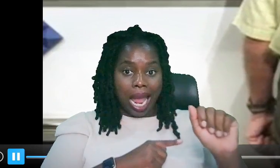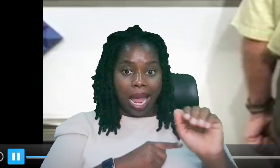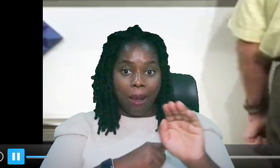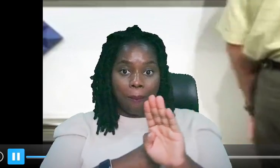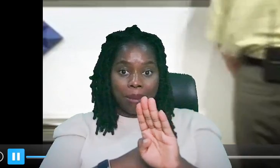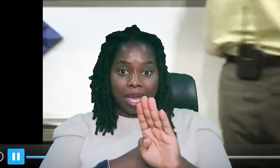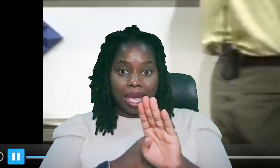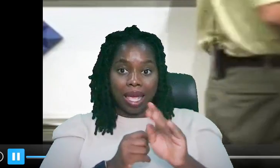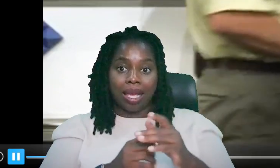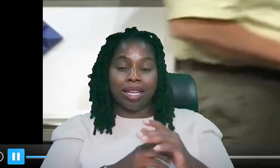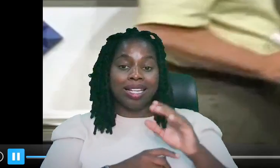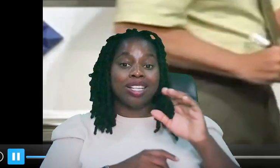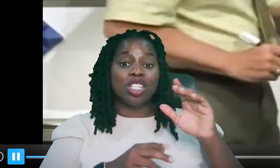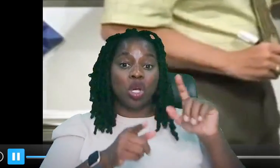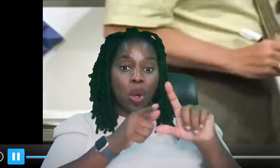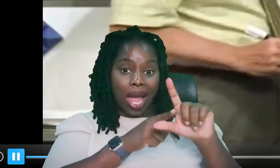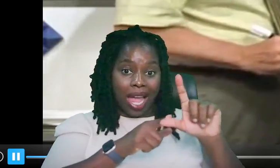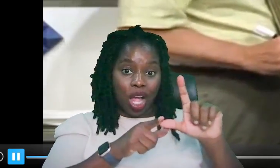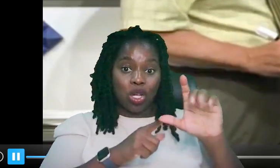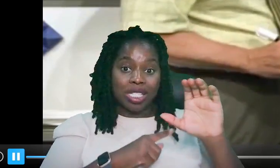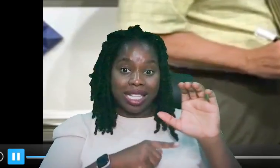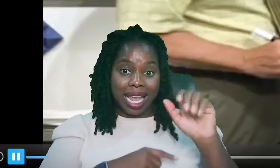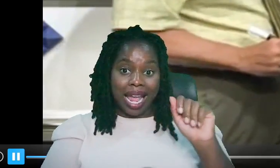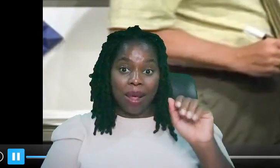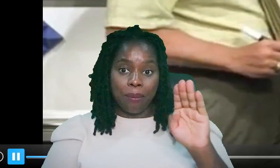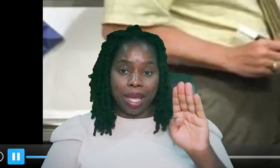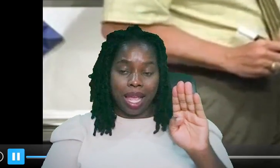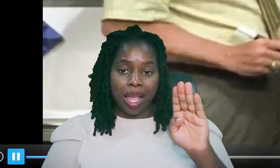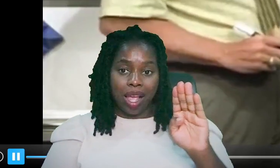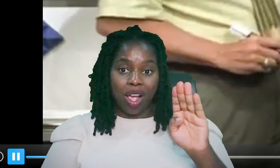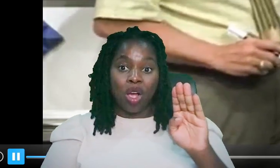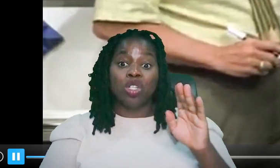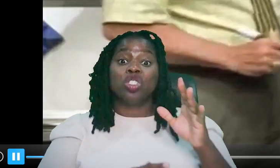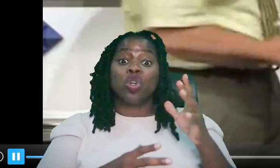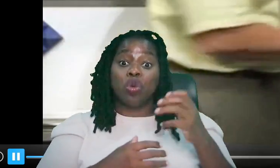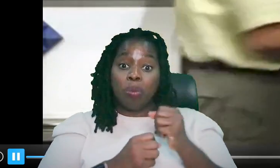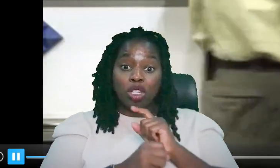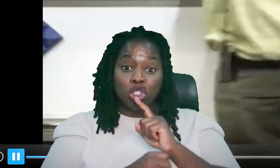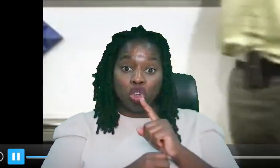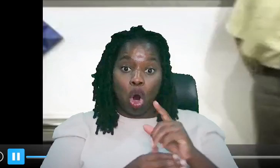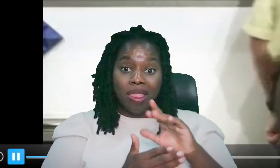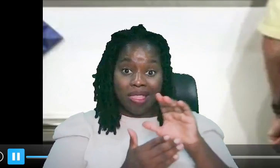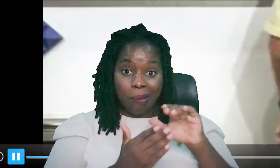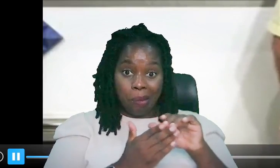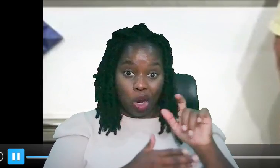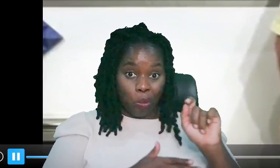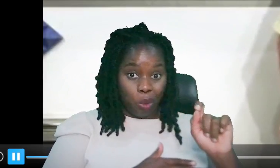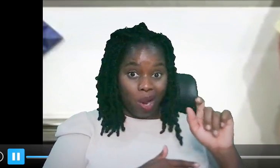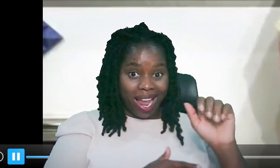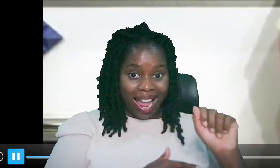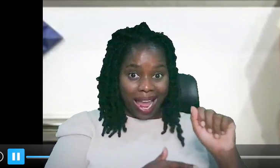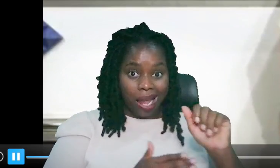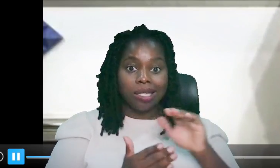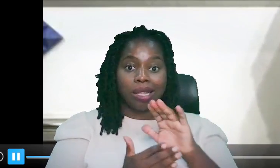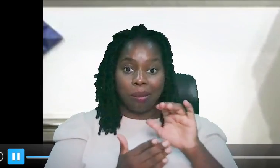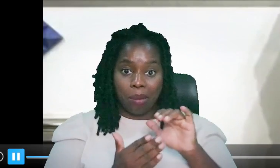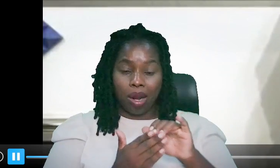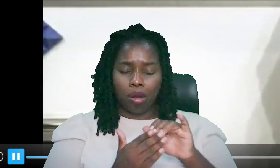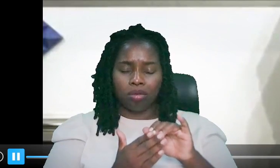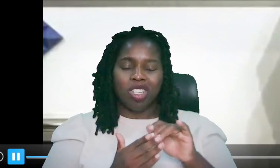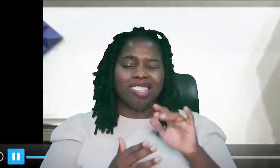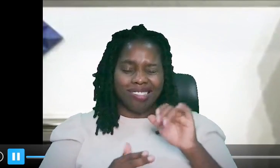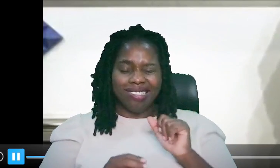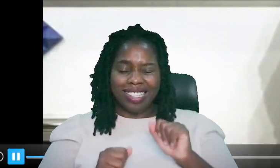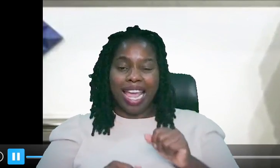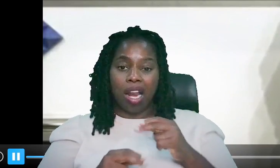Now when you write down the angle, you want to make sure that you get that middle point in the middle. You could also call it angle